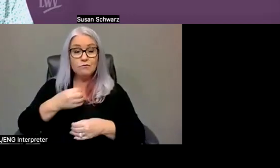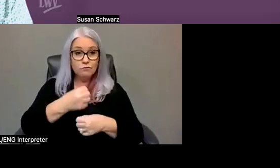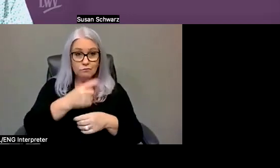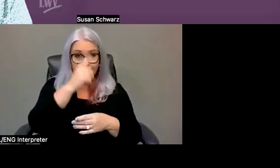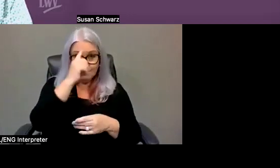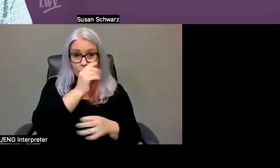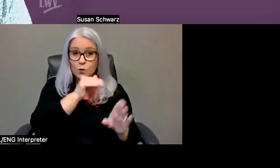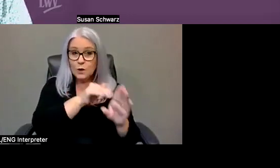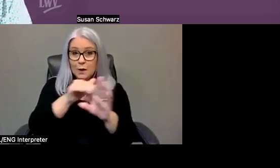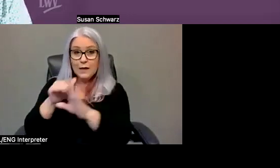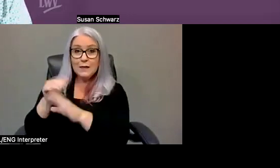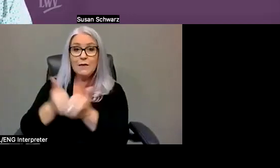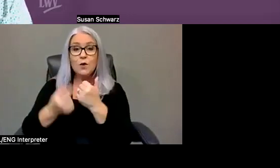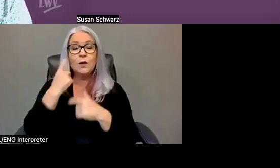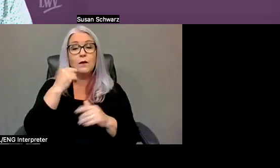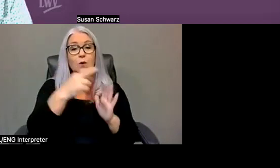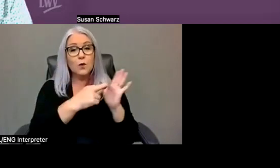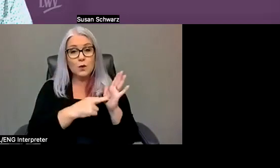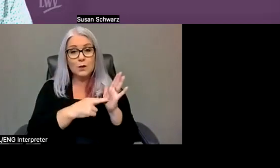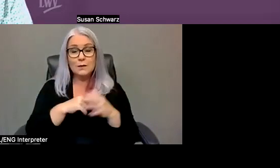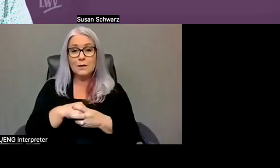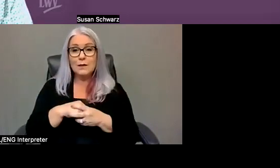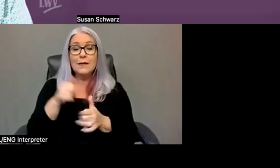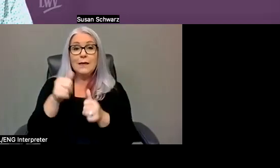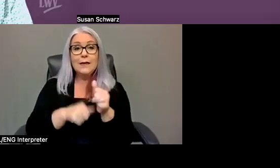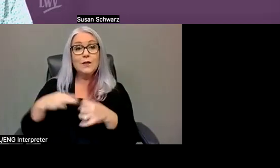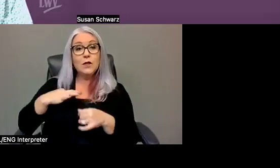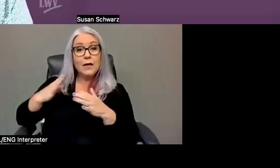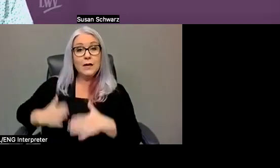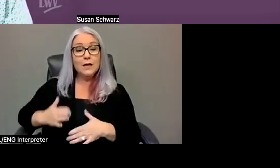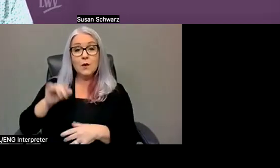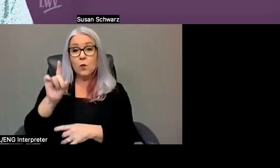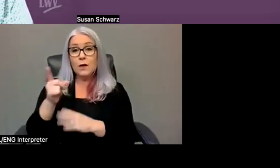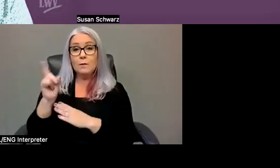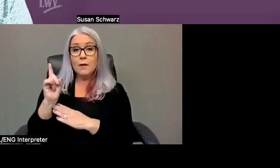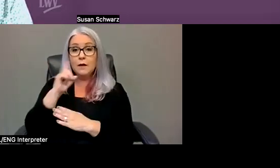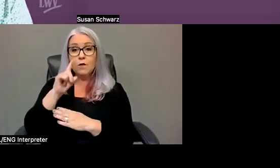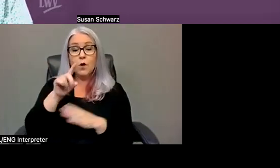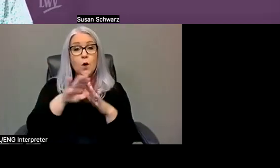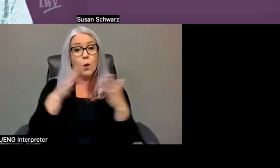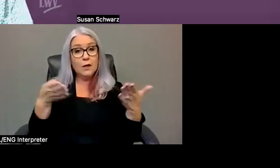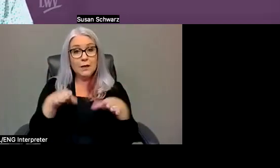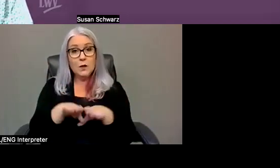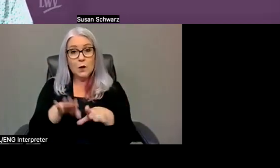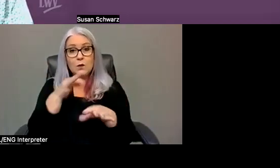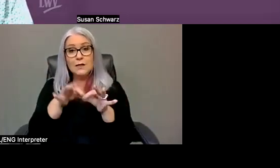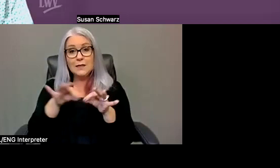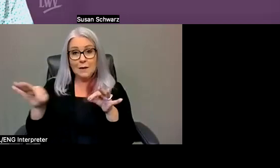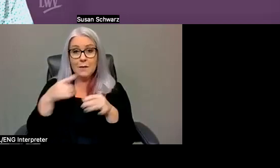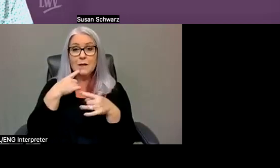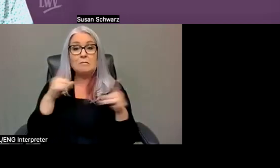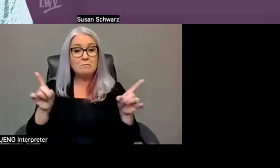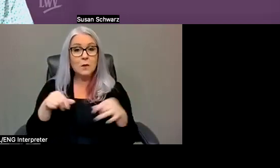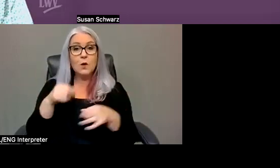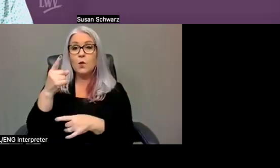format. Each candidate has 1 minute for their opening and closing statements. They will have 1.5 minutes to answer each